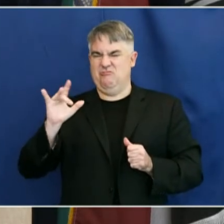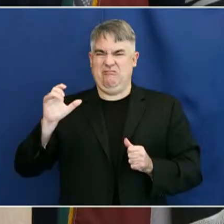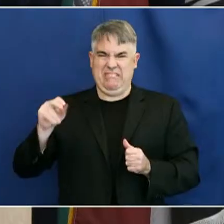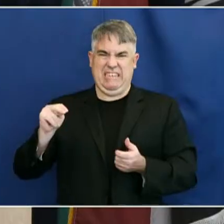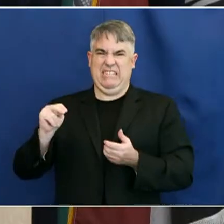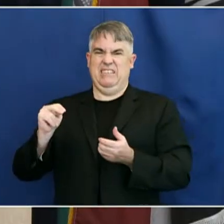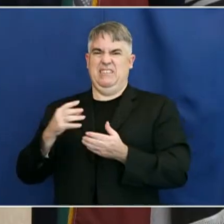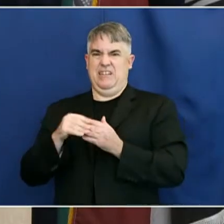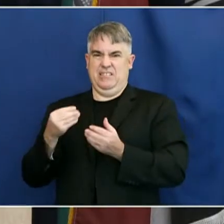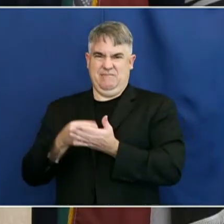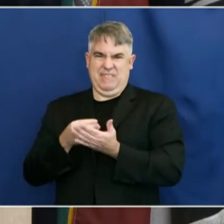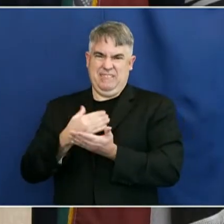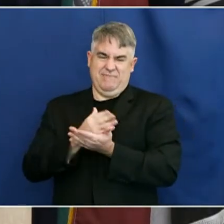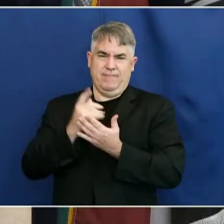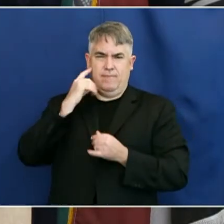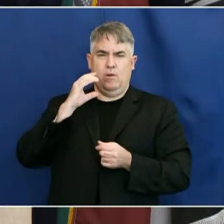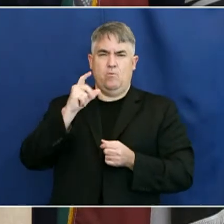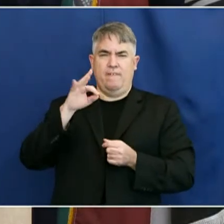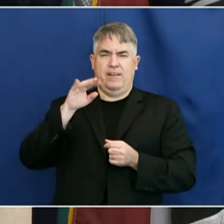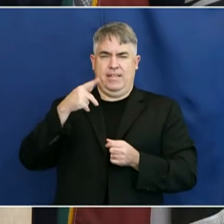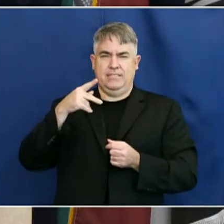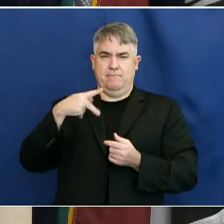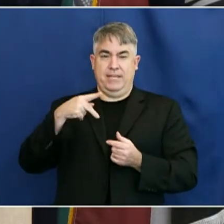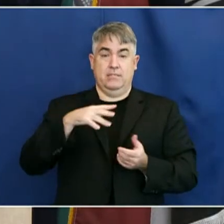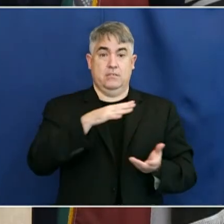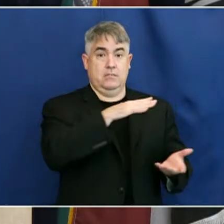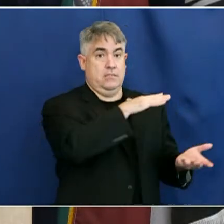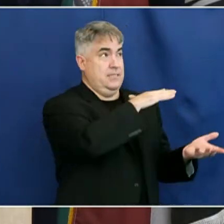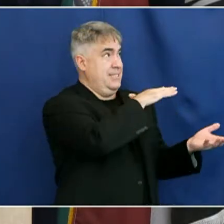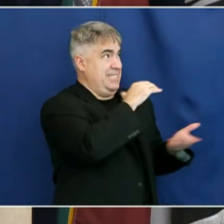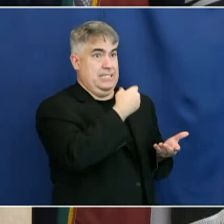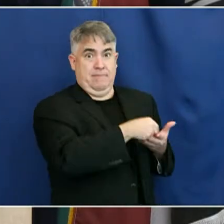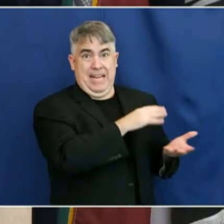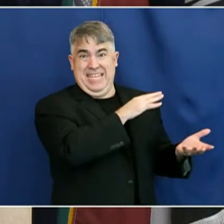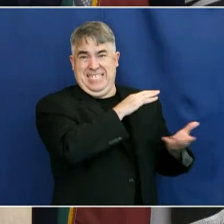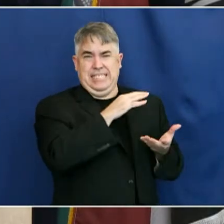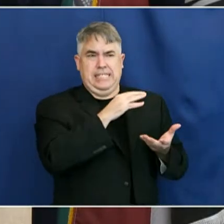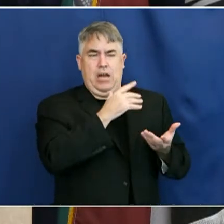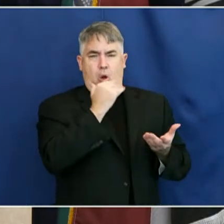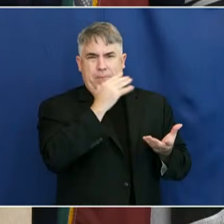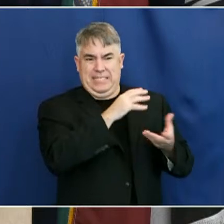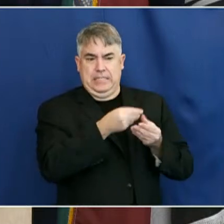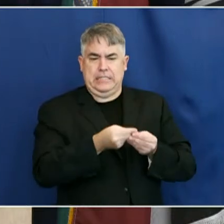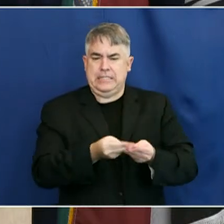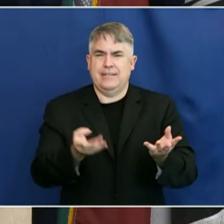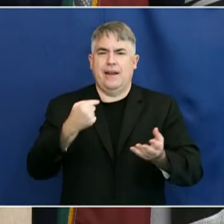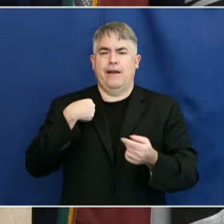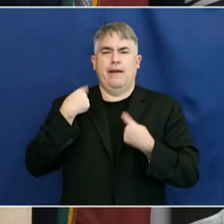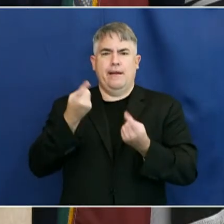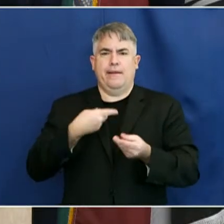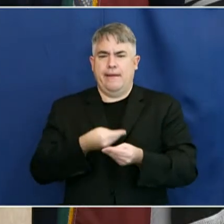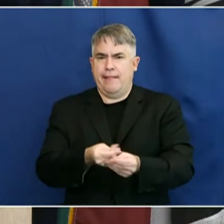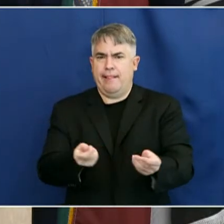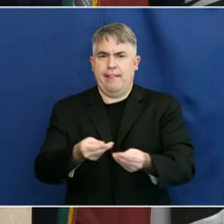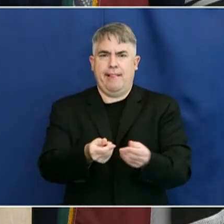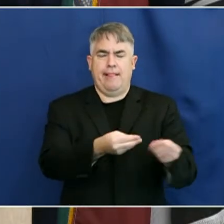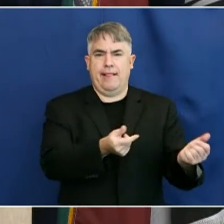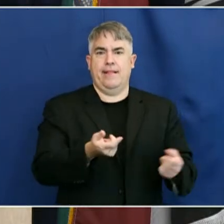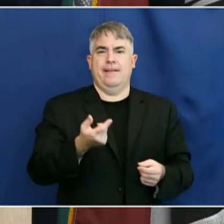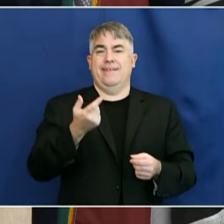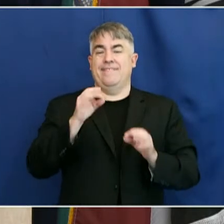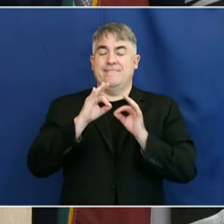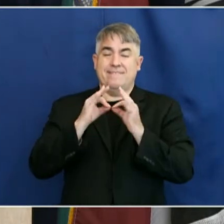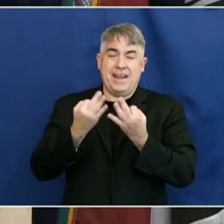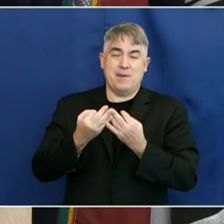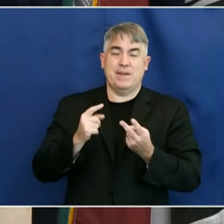to help as folks get back to work, providing help to families who are in need, to our small businesses, to so many. We estimate